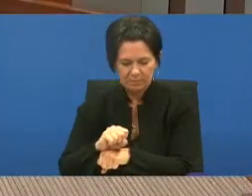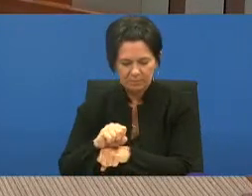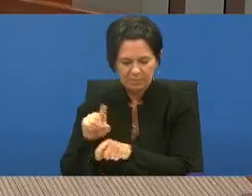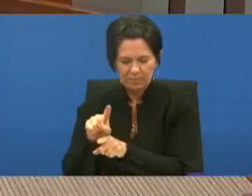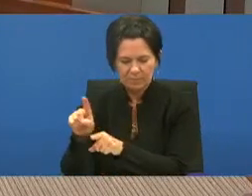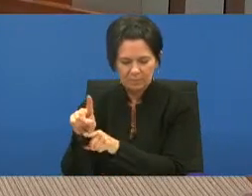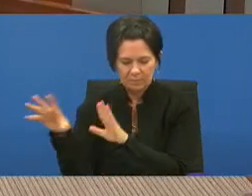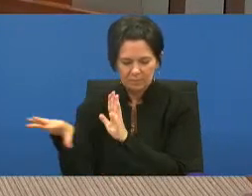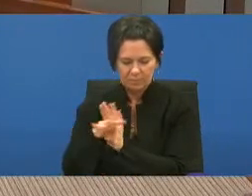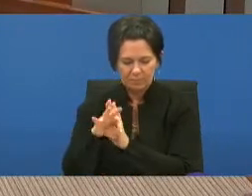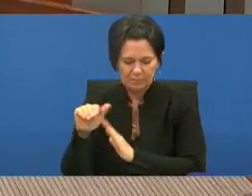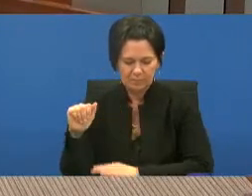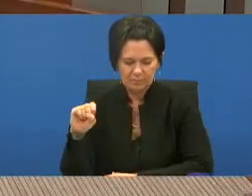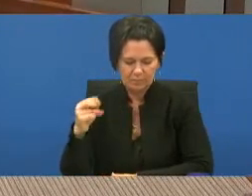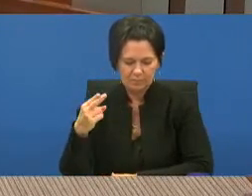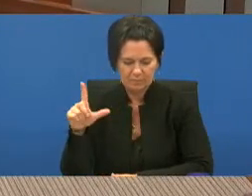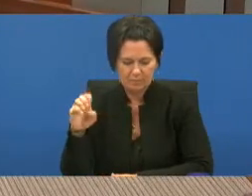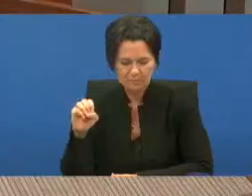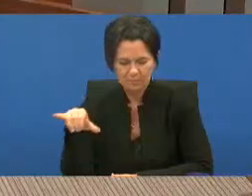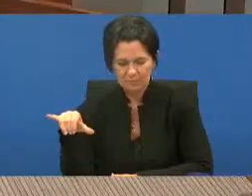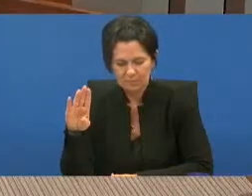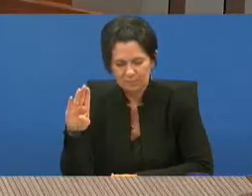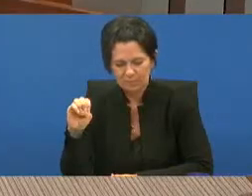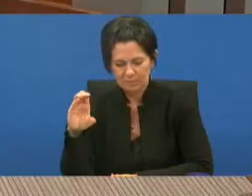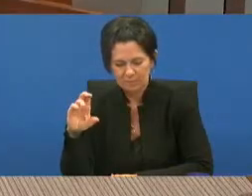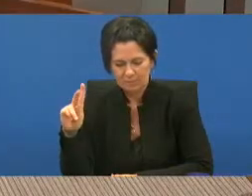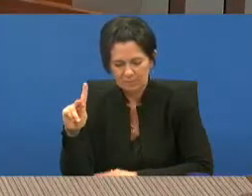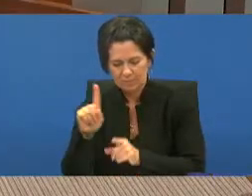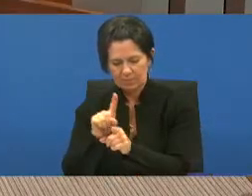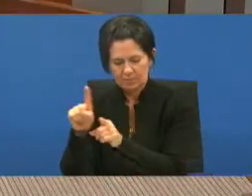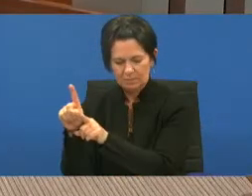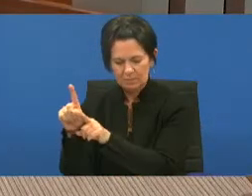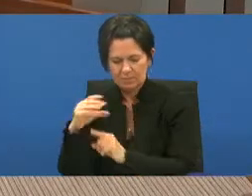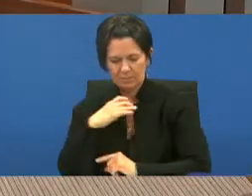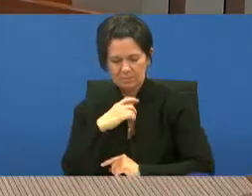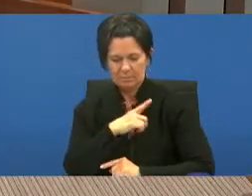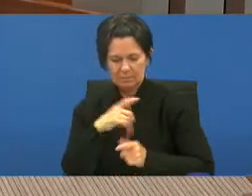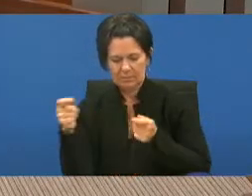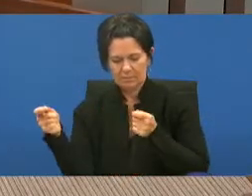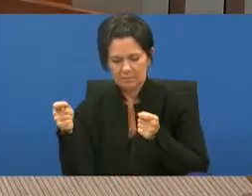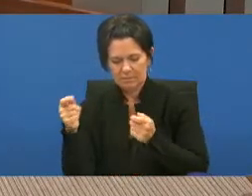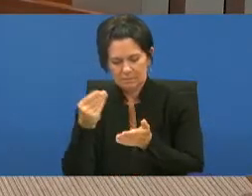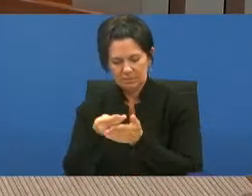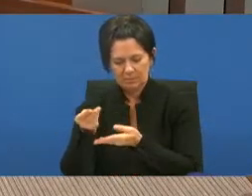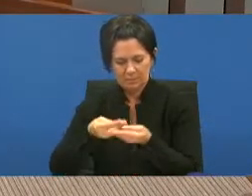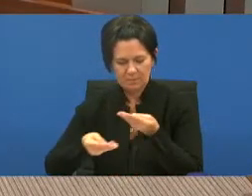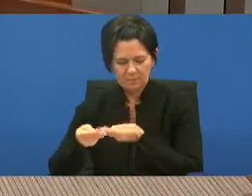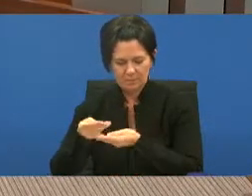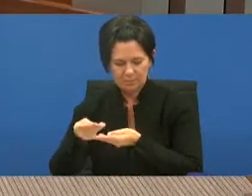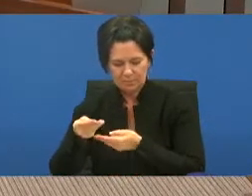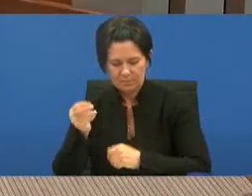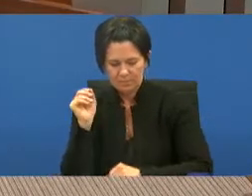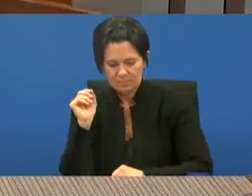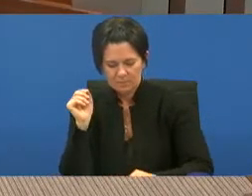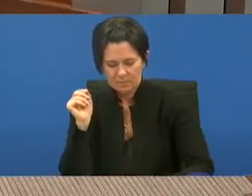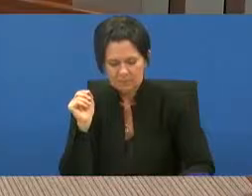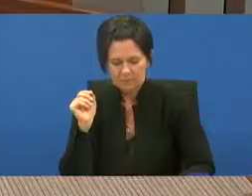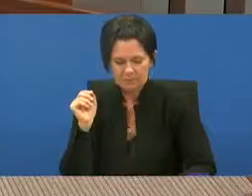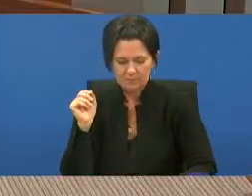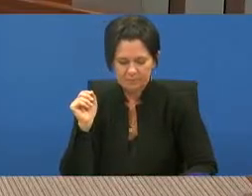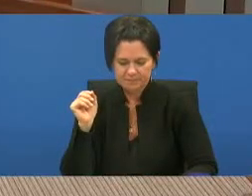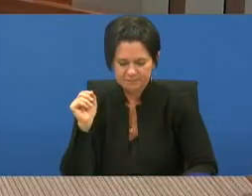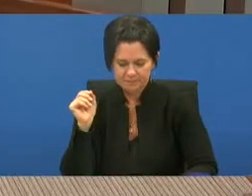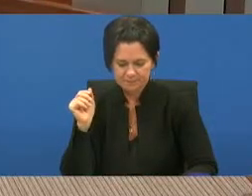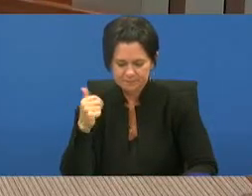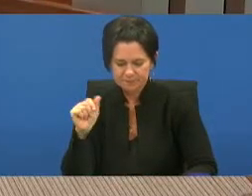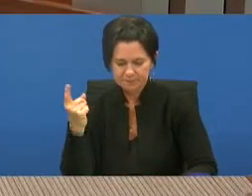Director to the Board of Louisiana Local Government Environmental Facilities and Community Development Authority by the Council Administrator